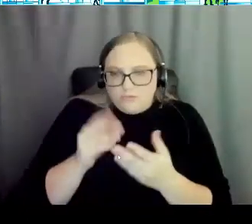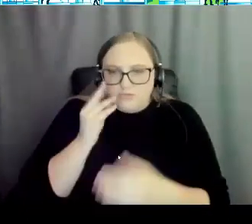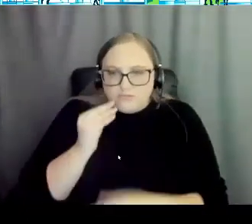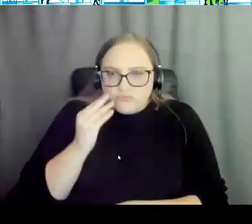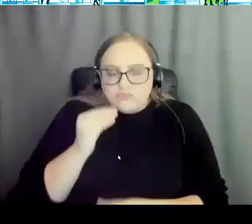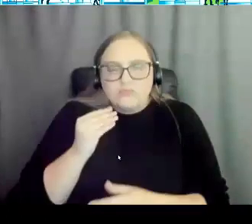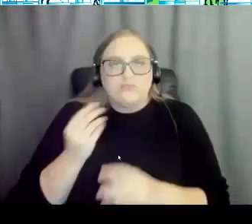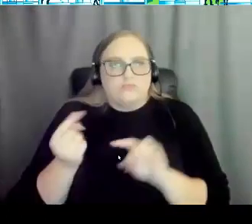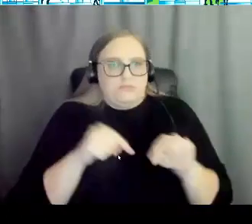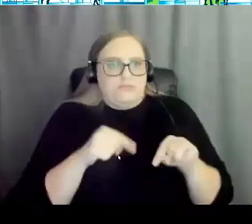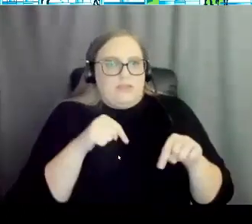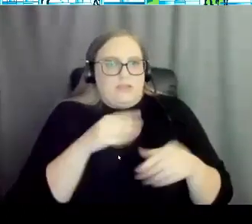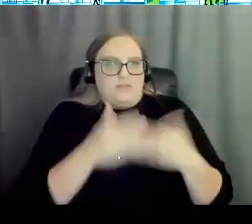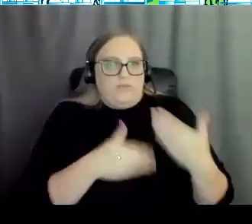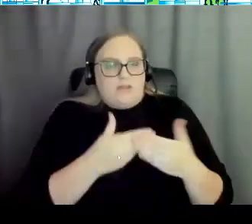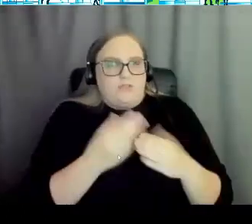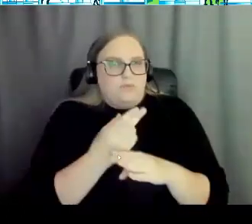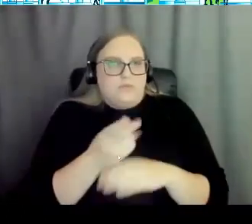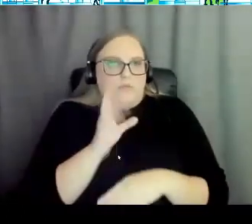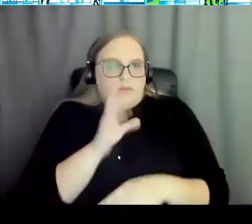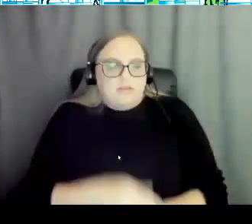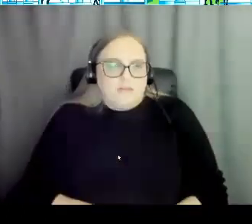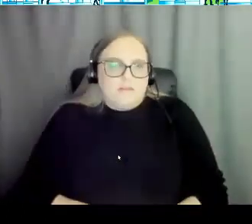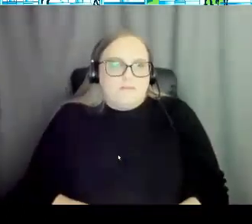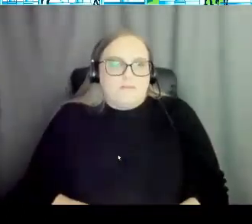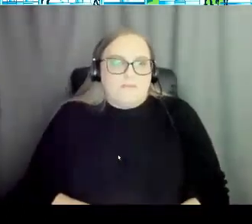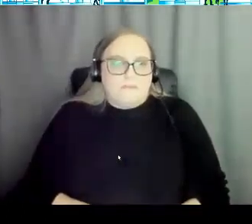So, right.